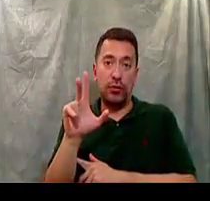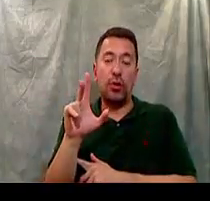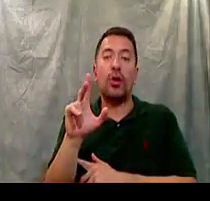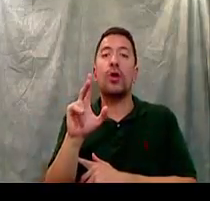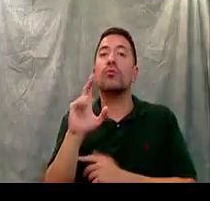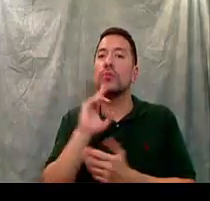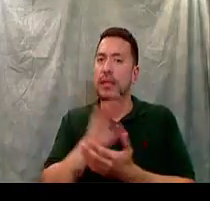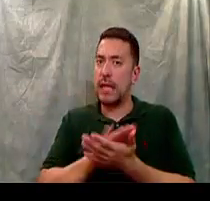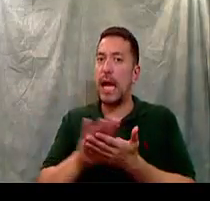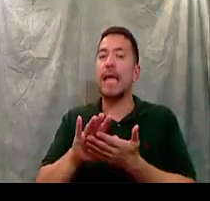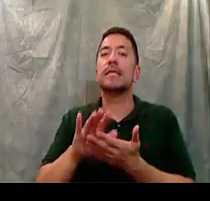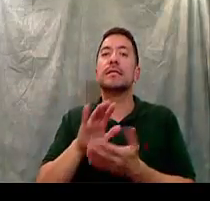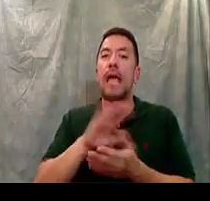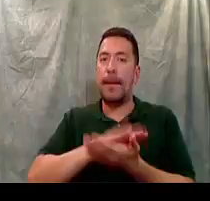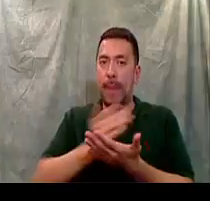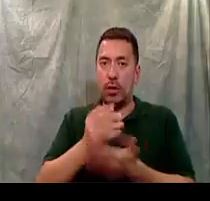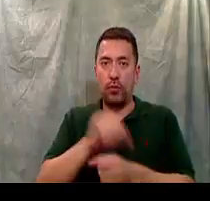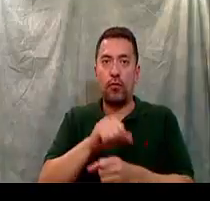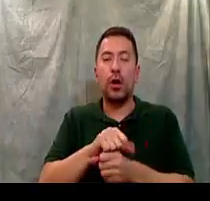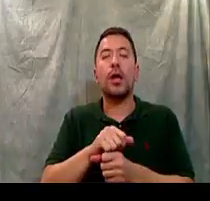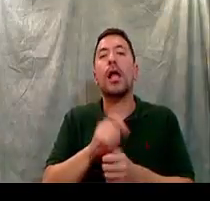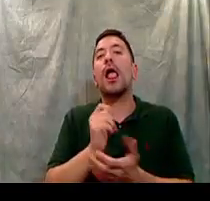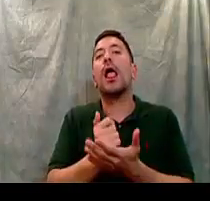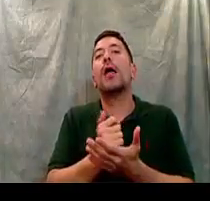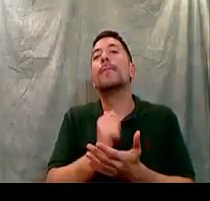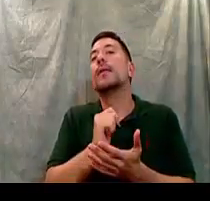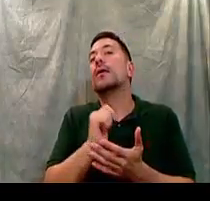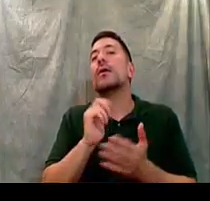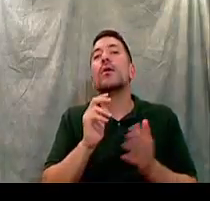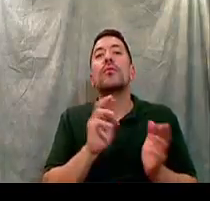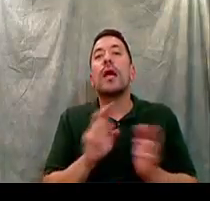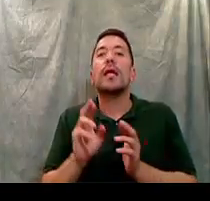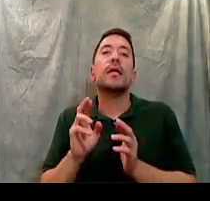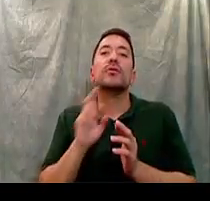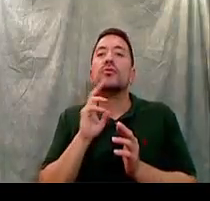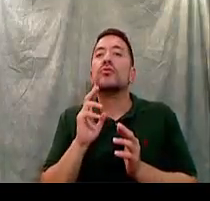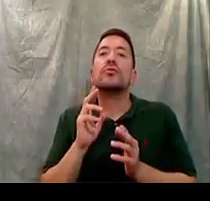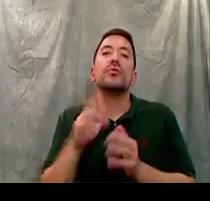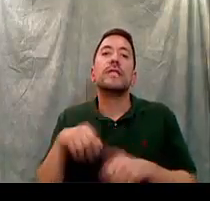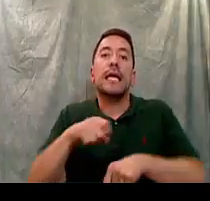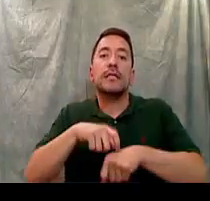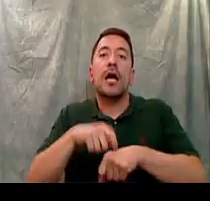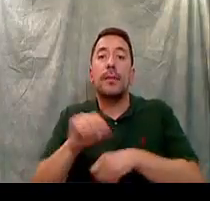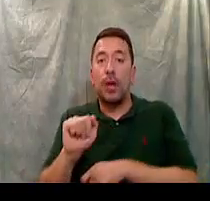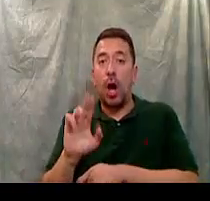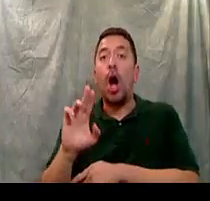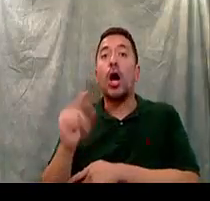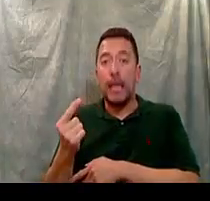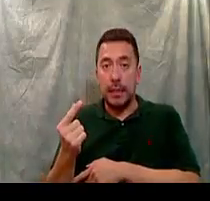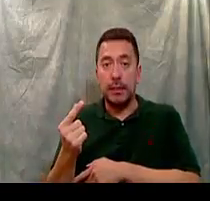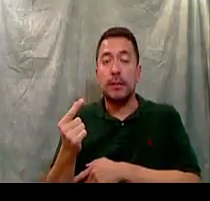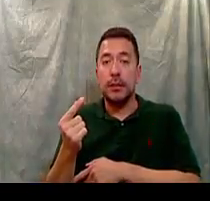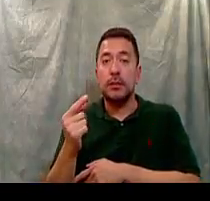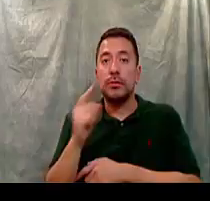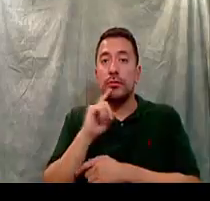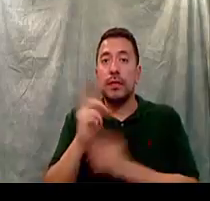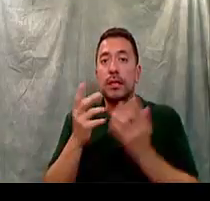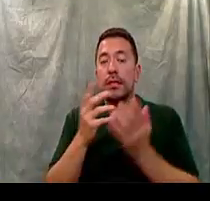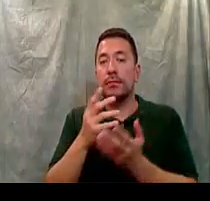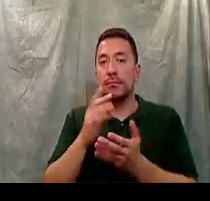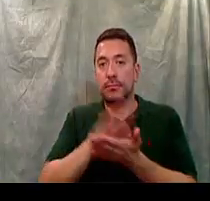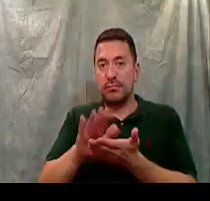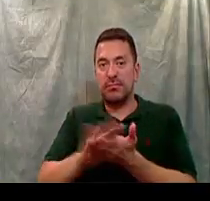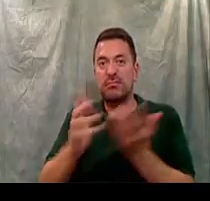amount of work to set you up to spend some days in August really fleshing out your mini literature